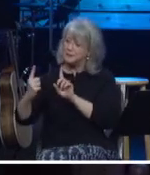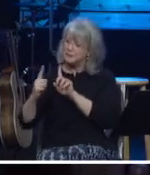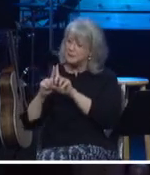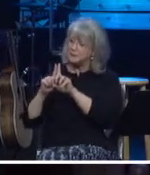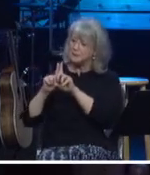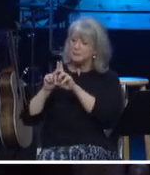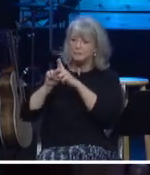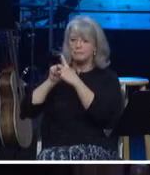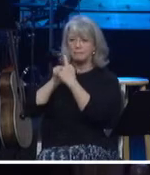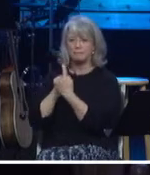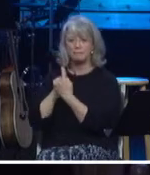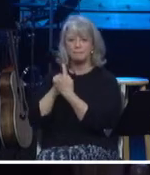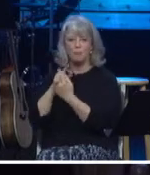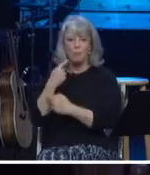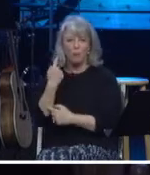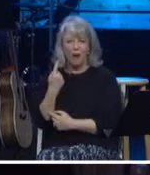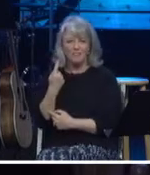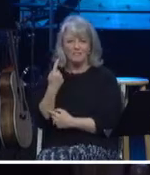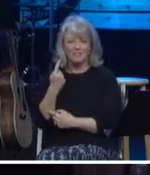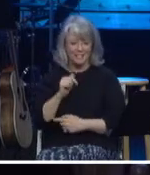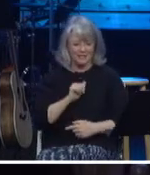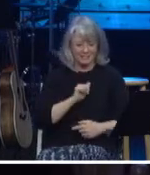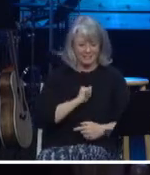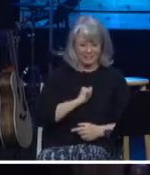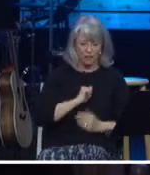They must give up all of their self-glory.